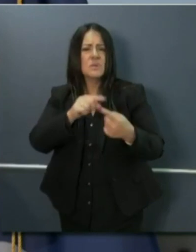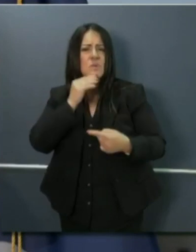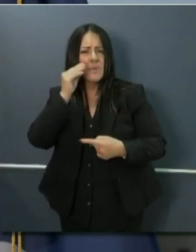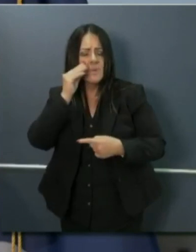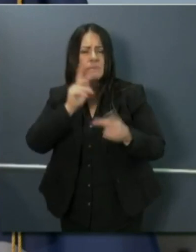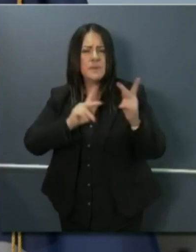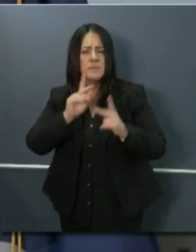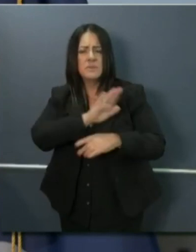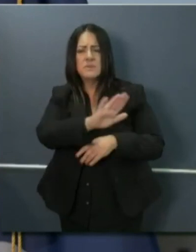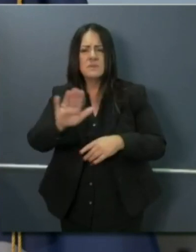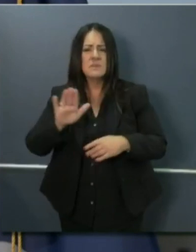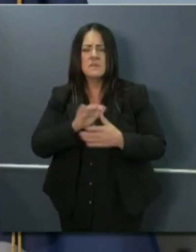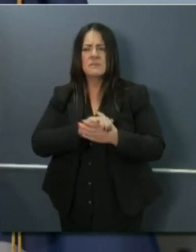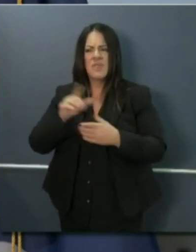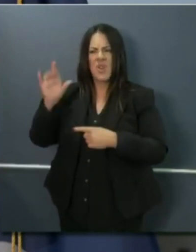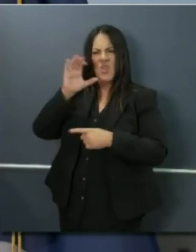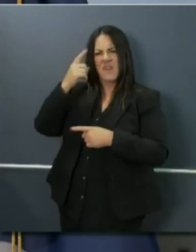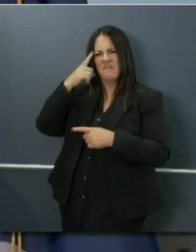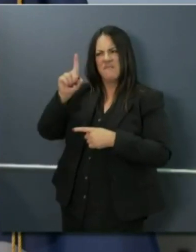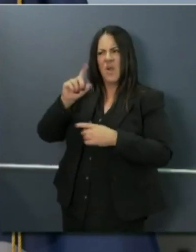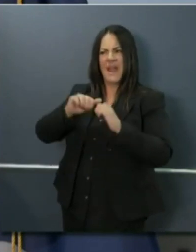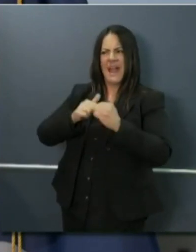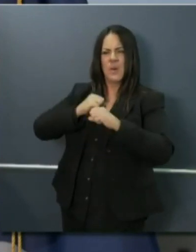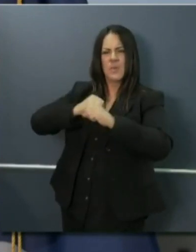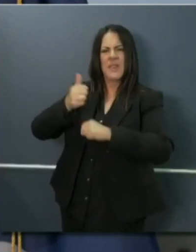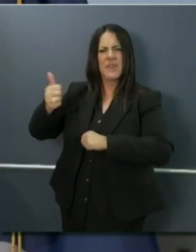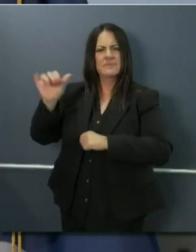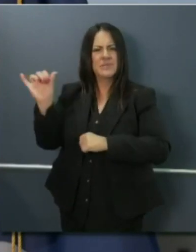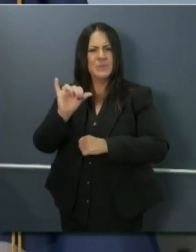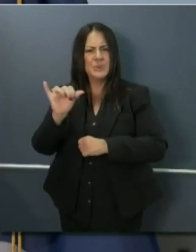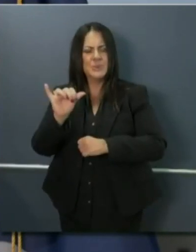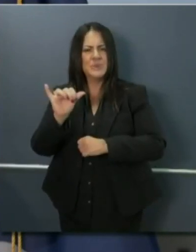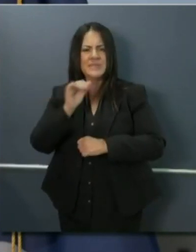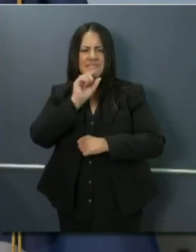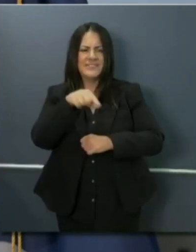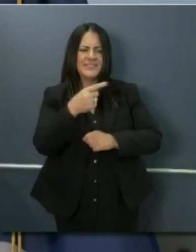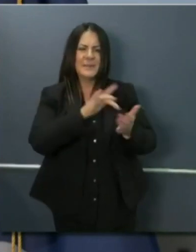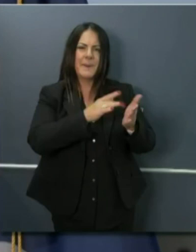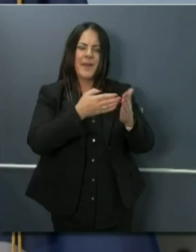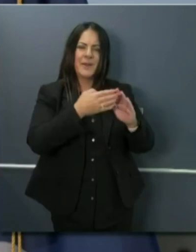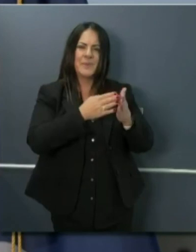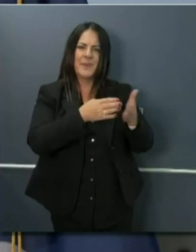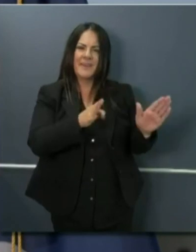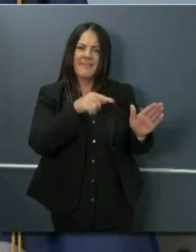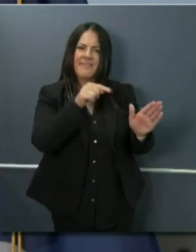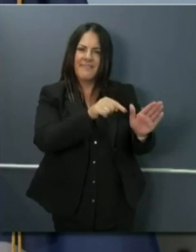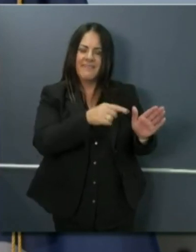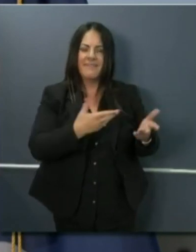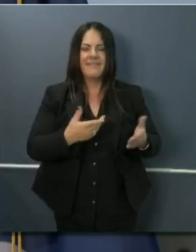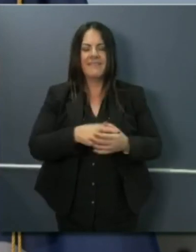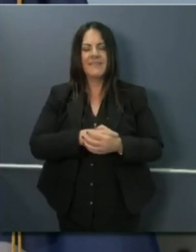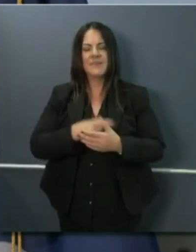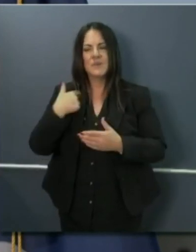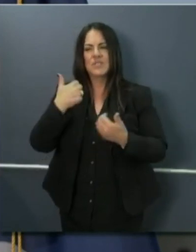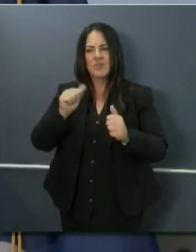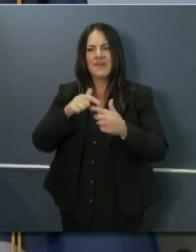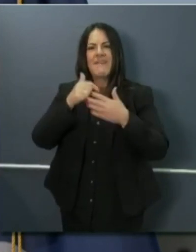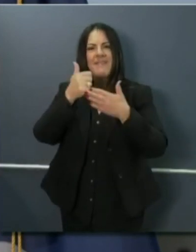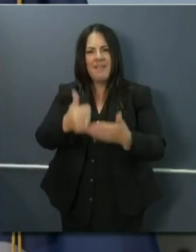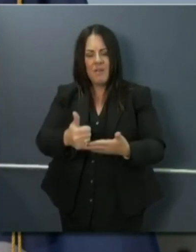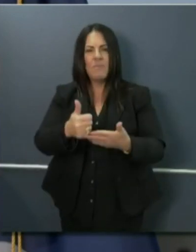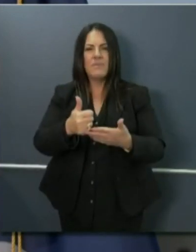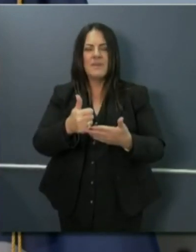personal protective gear as well. So we need more work there, resource on the health and human service